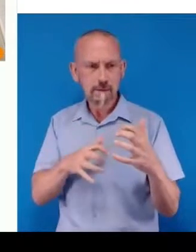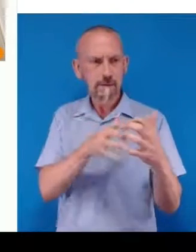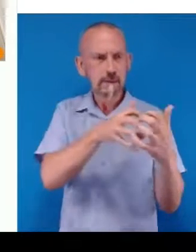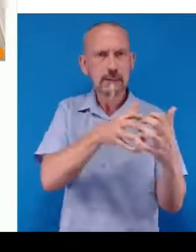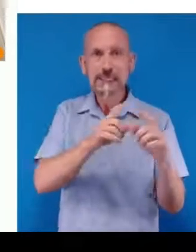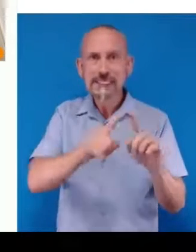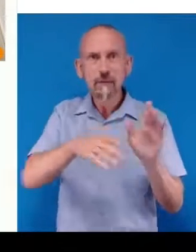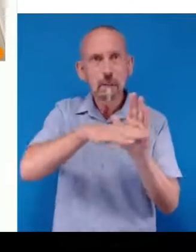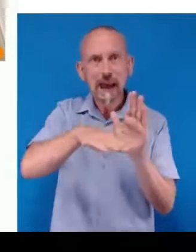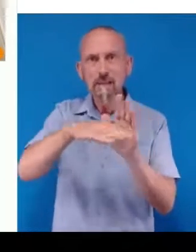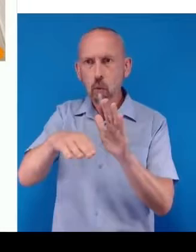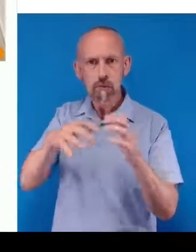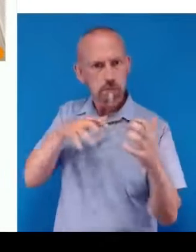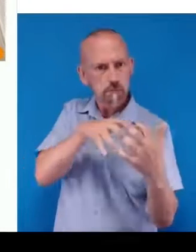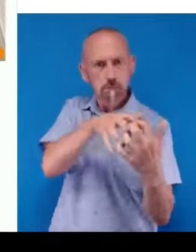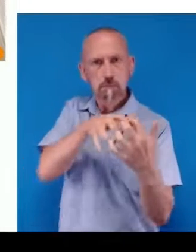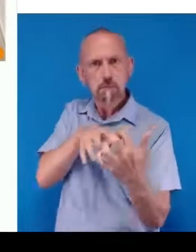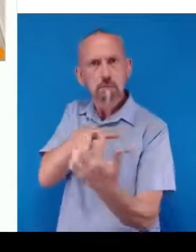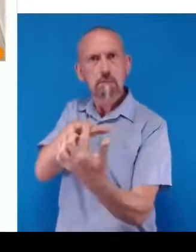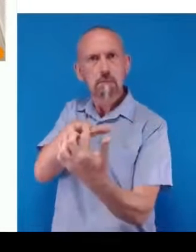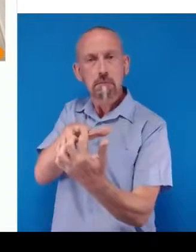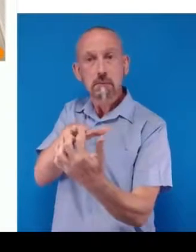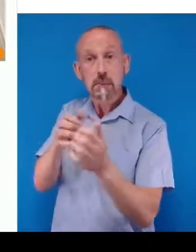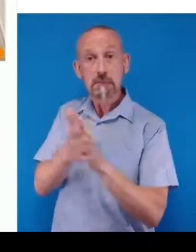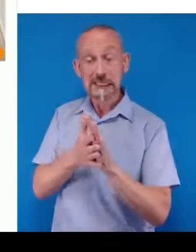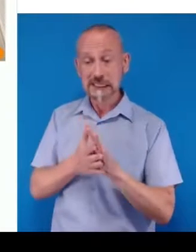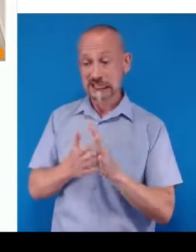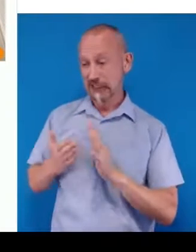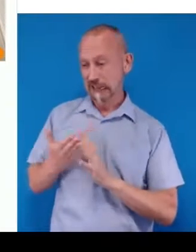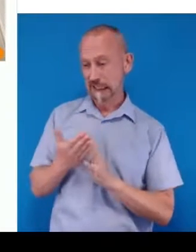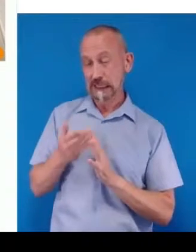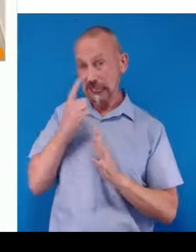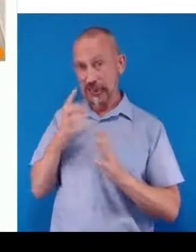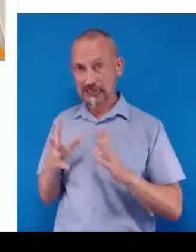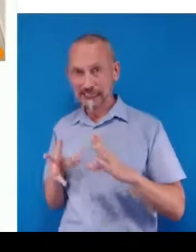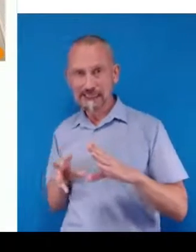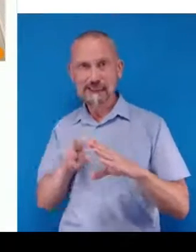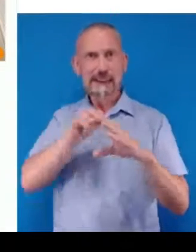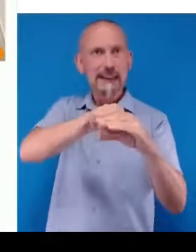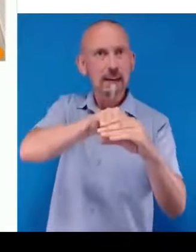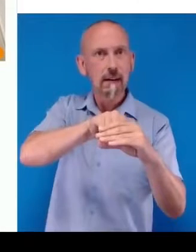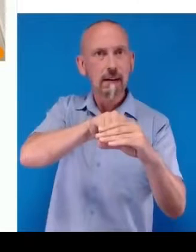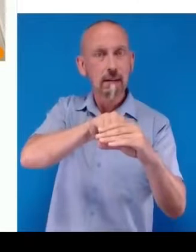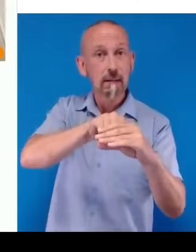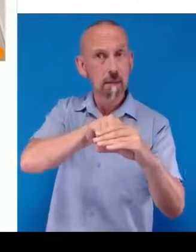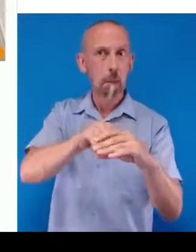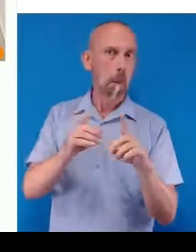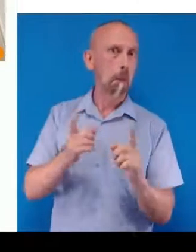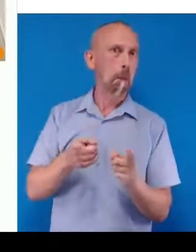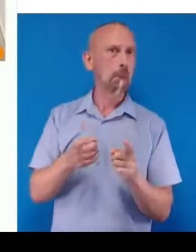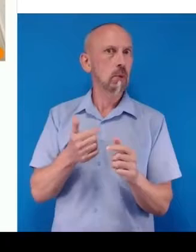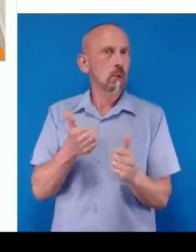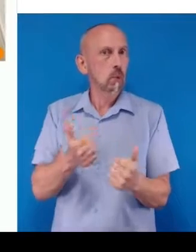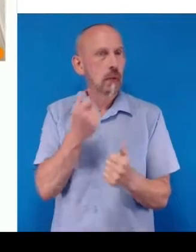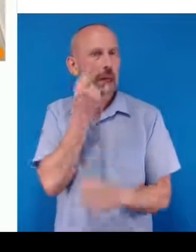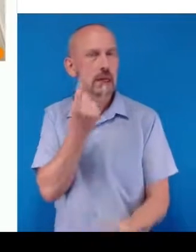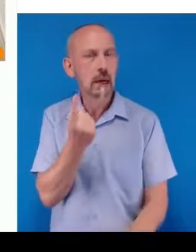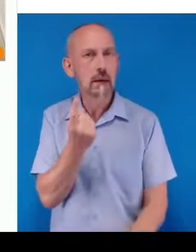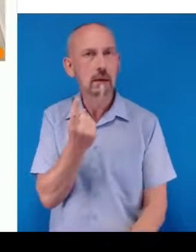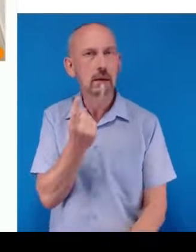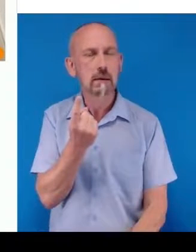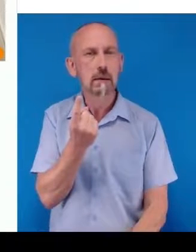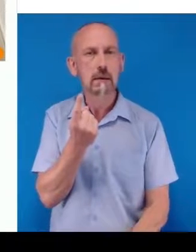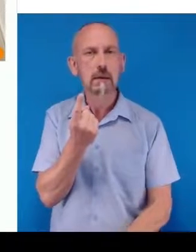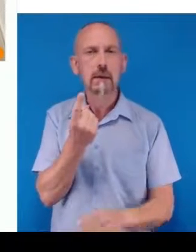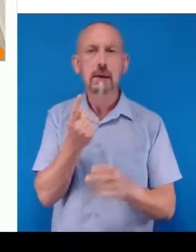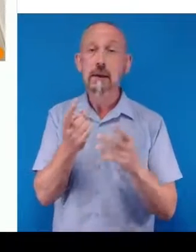inject accessibility into a stream is a really good idea. I also think that one of the things that I really